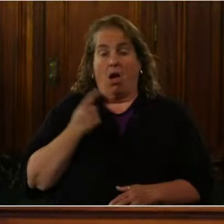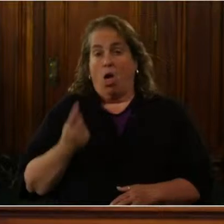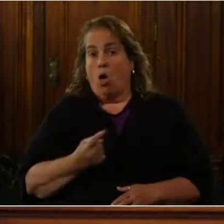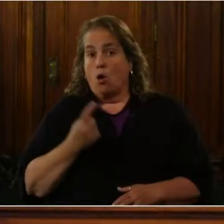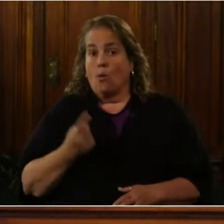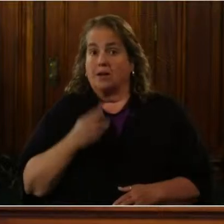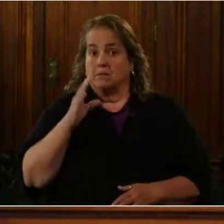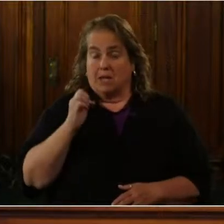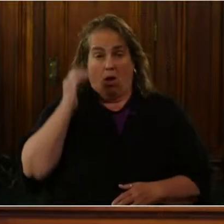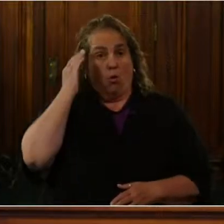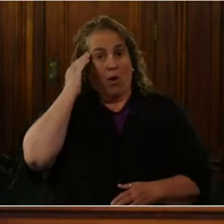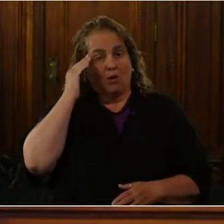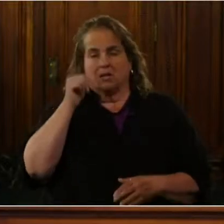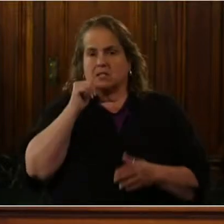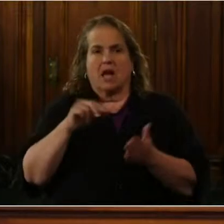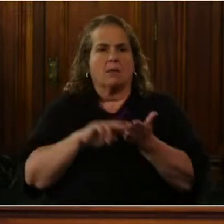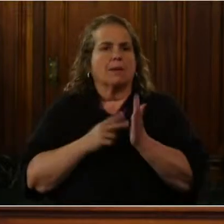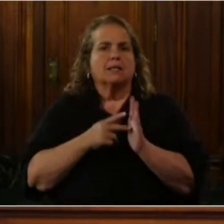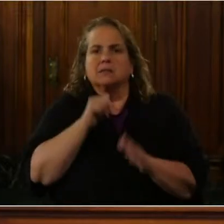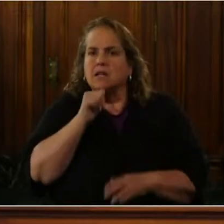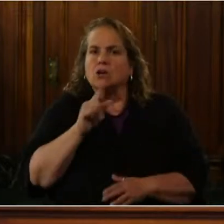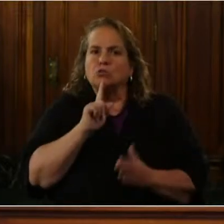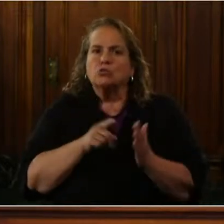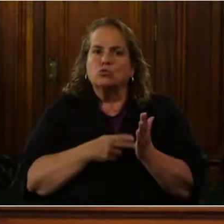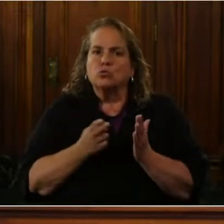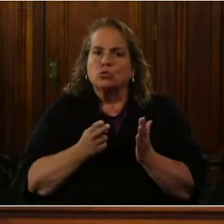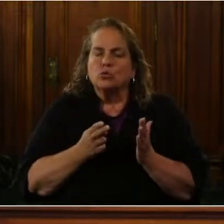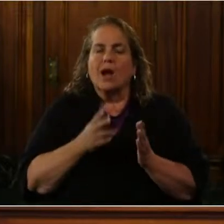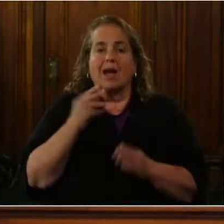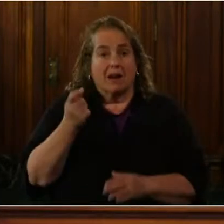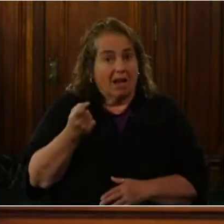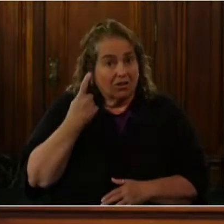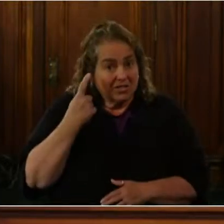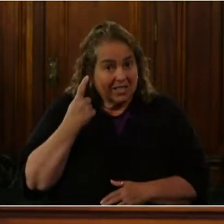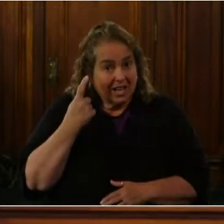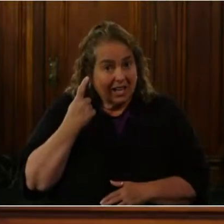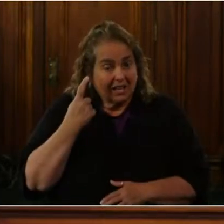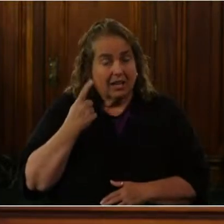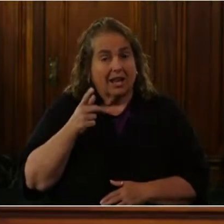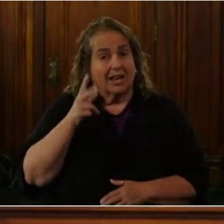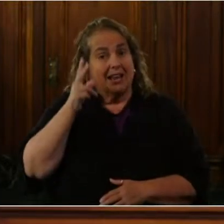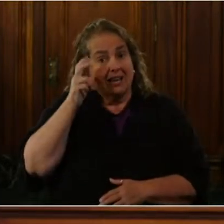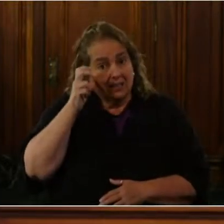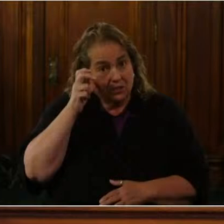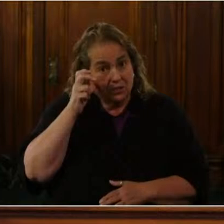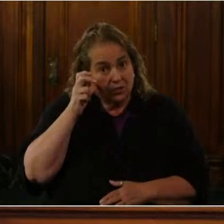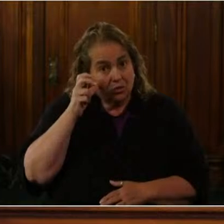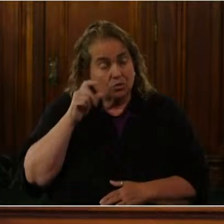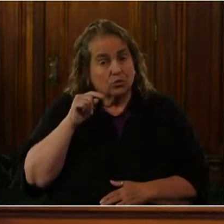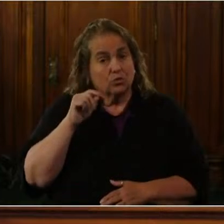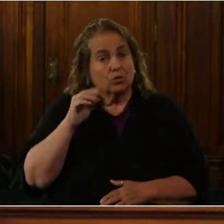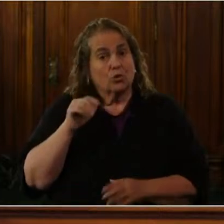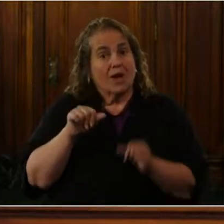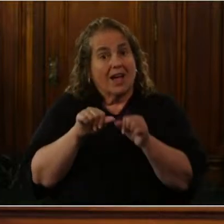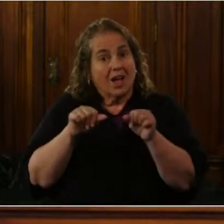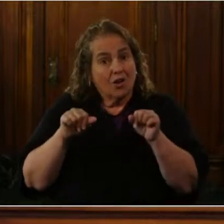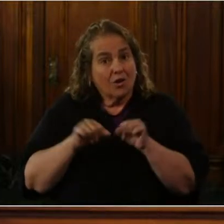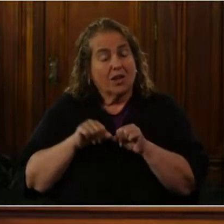always be aware of it doesn't mean it's not true. And understanding and listening to